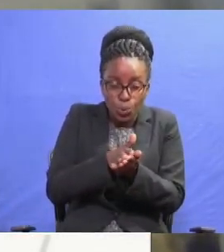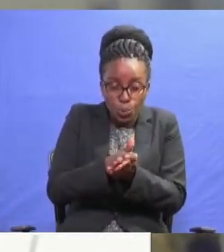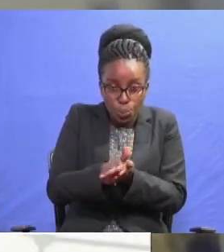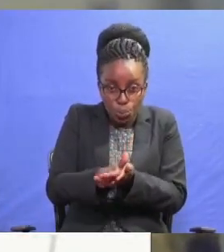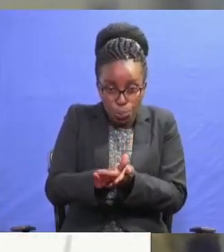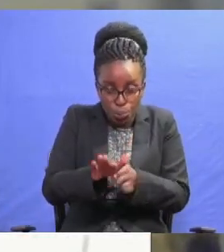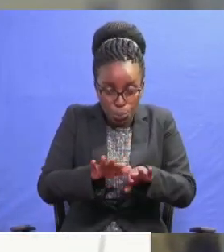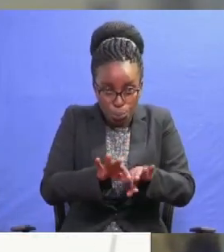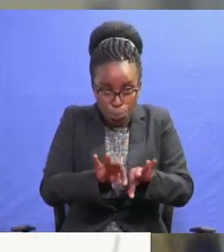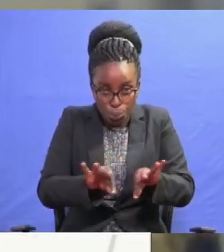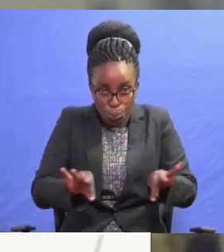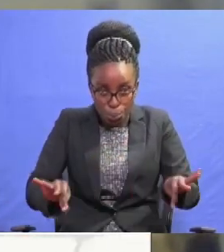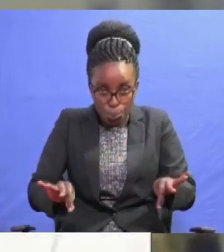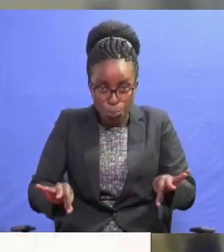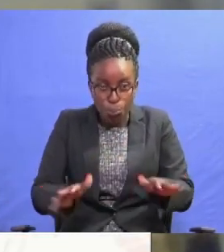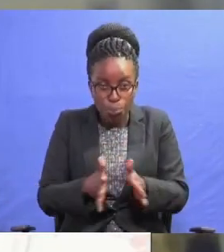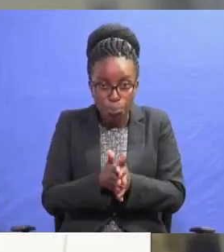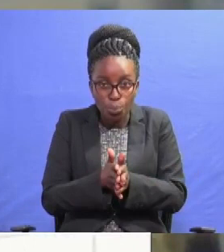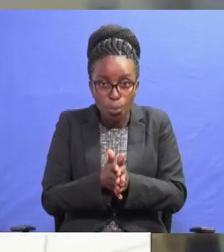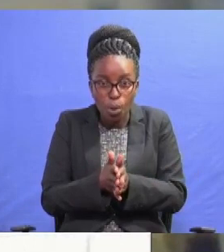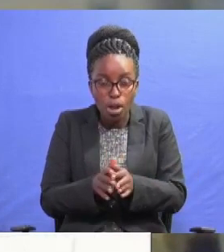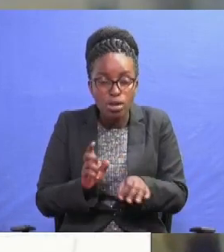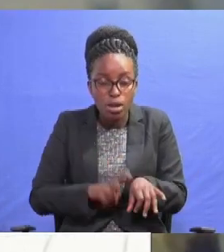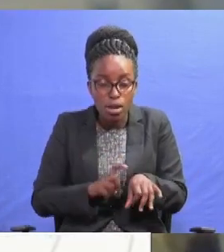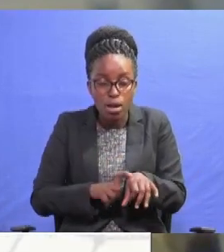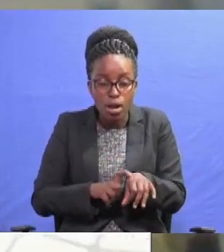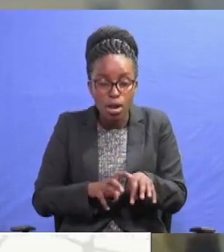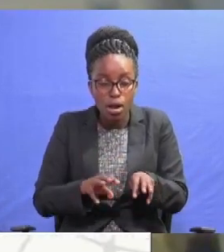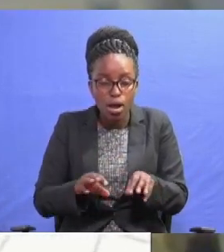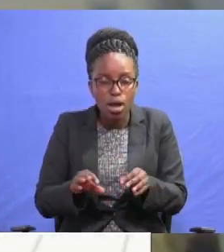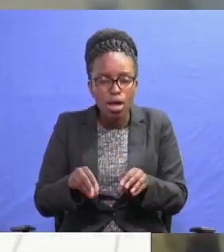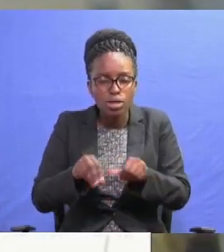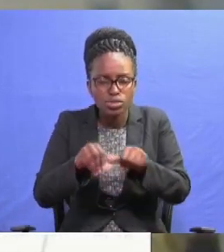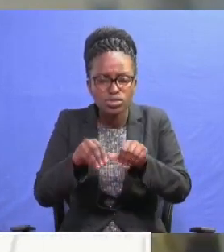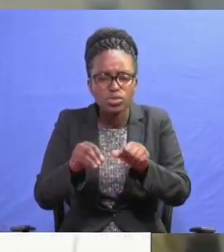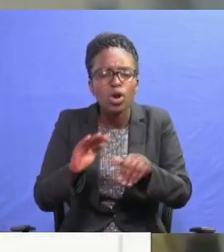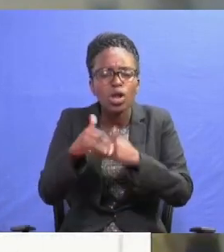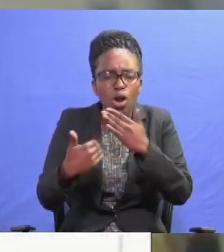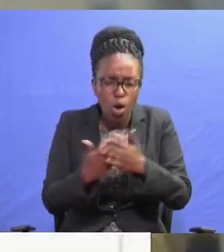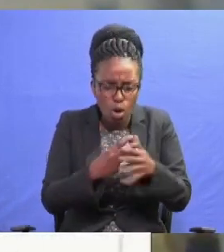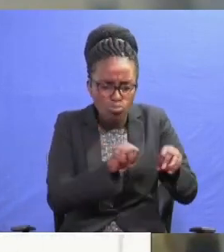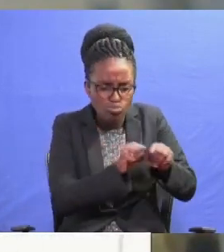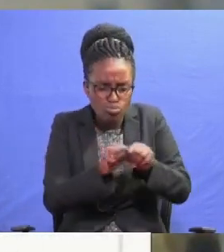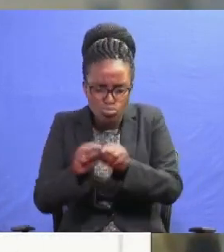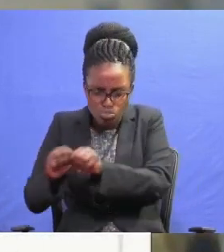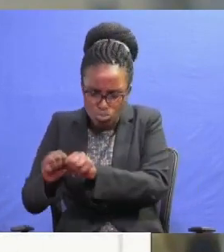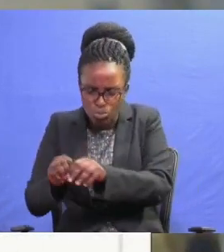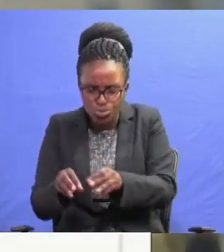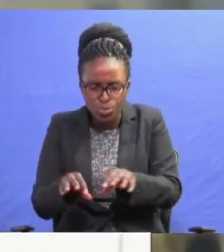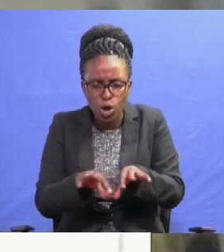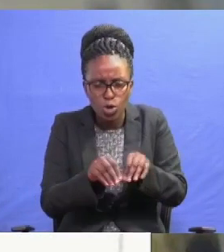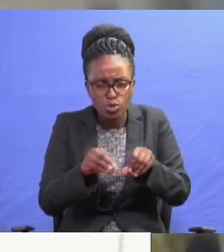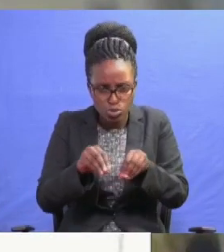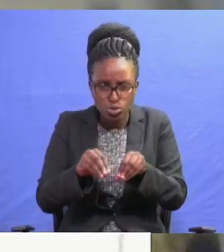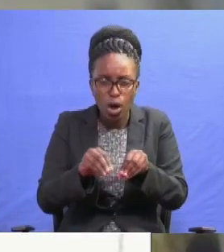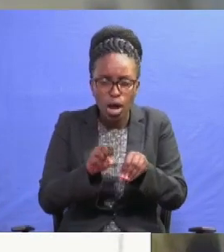face with a steep slope, then that soil is moved slowly, a process we call creep of the soil, and then it